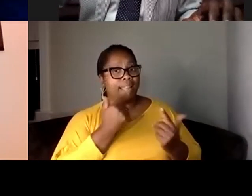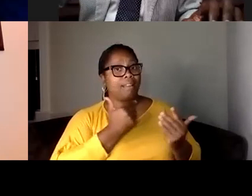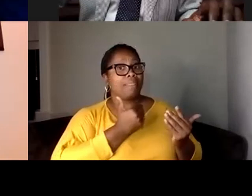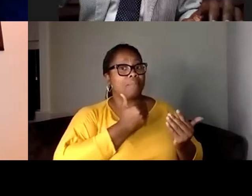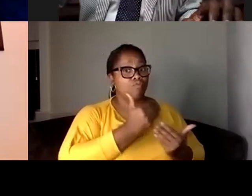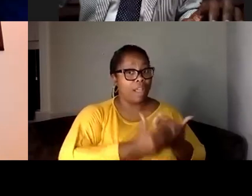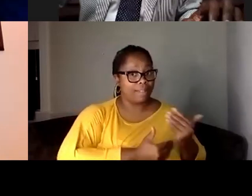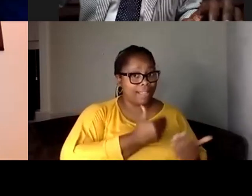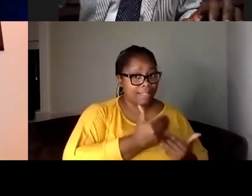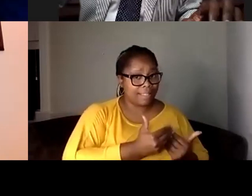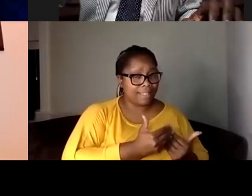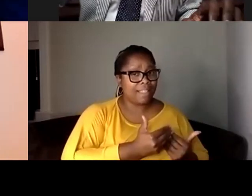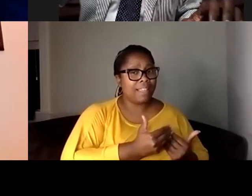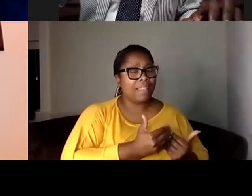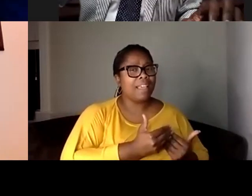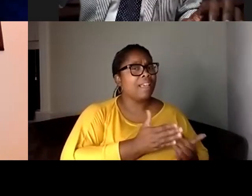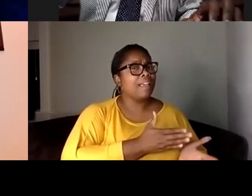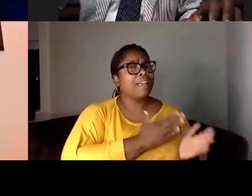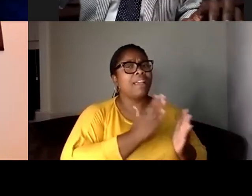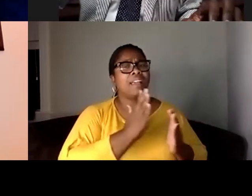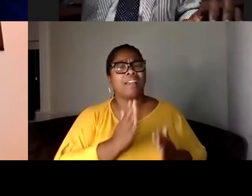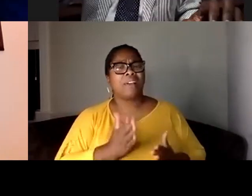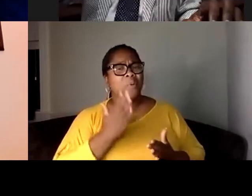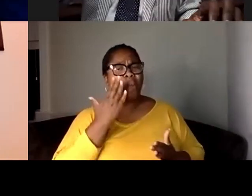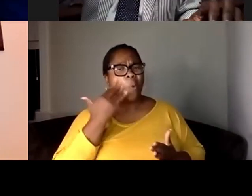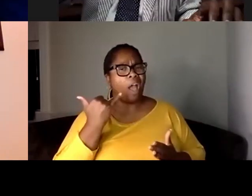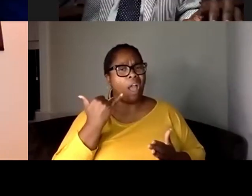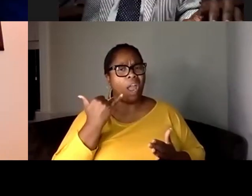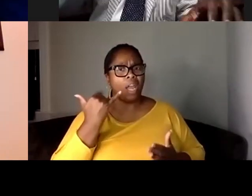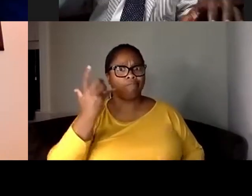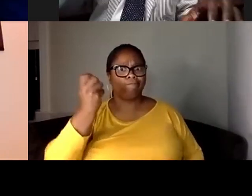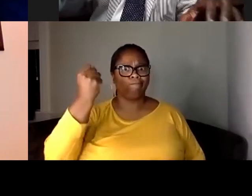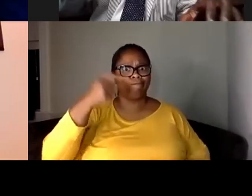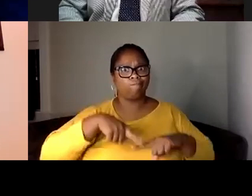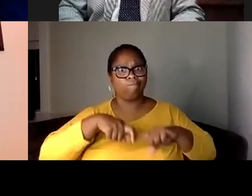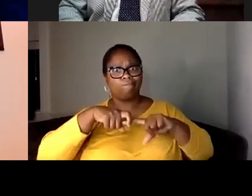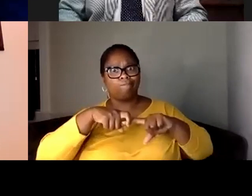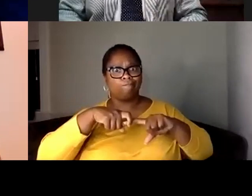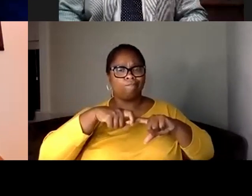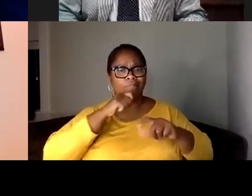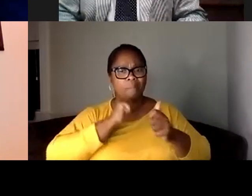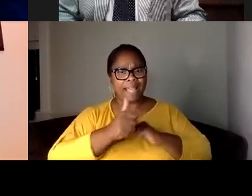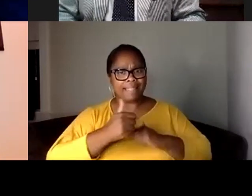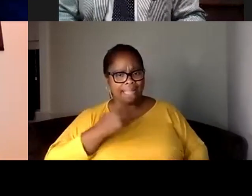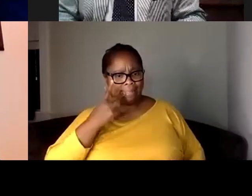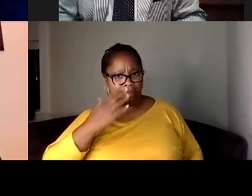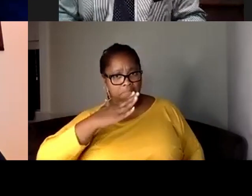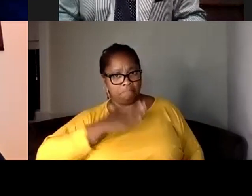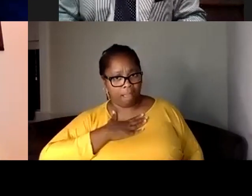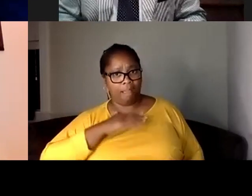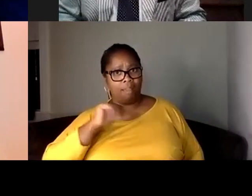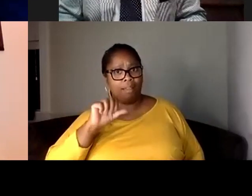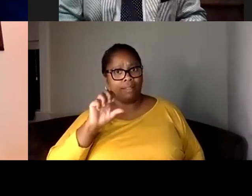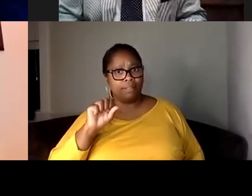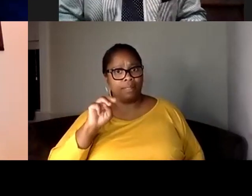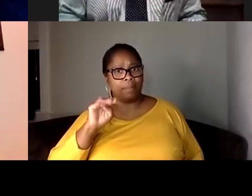also why is this being held up? I don't understand. I see my Assembly member's name on that list of one of the folks who